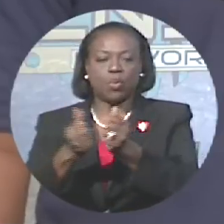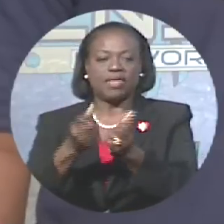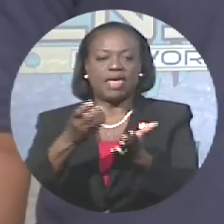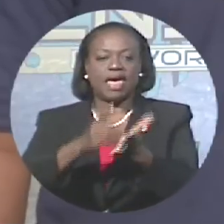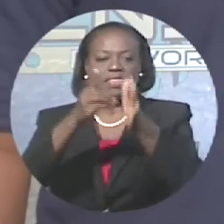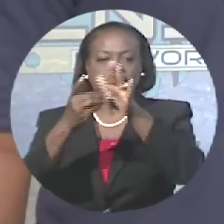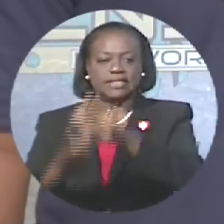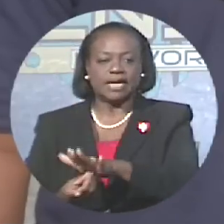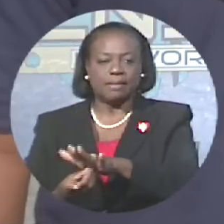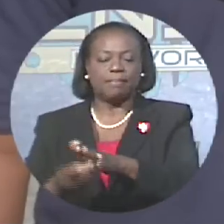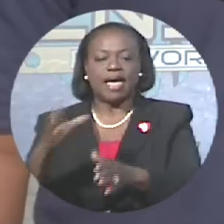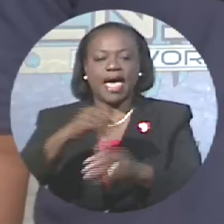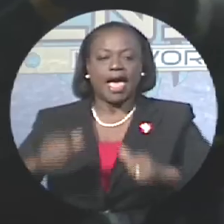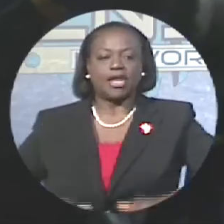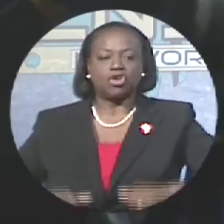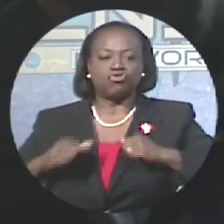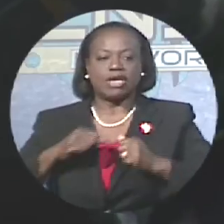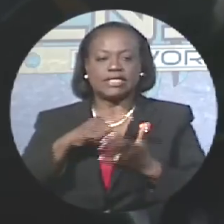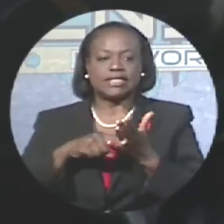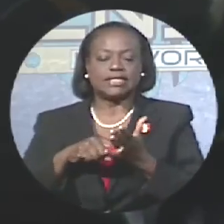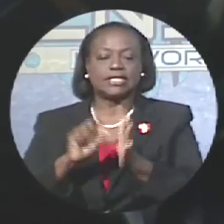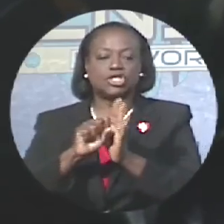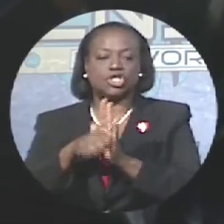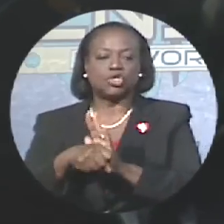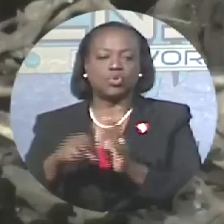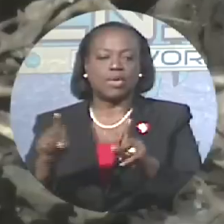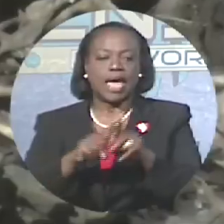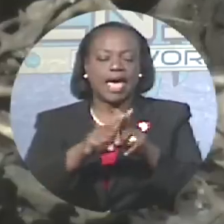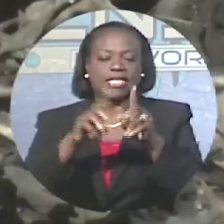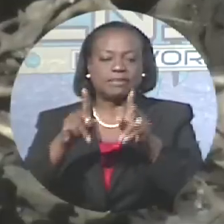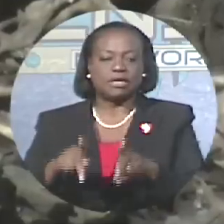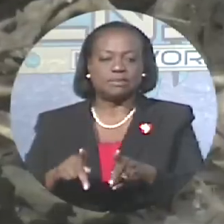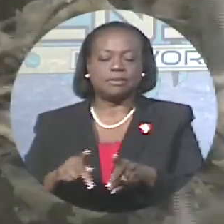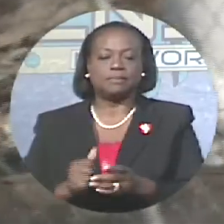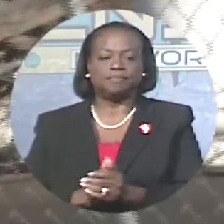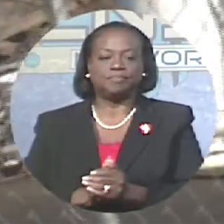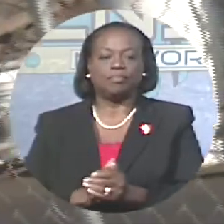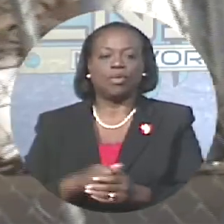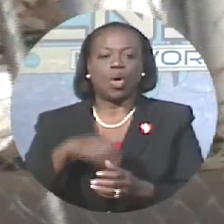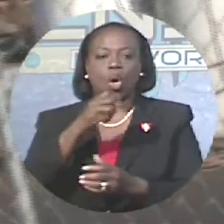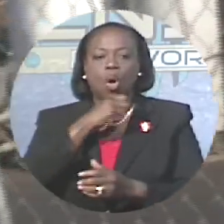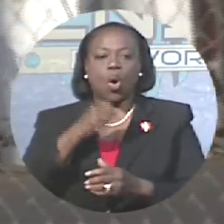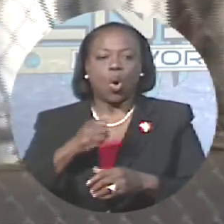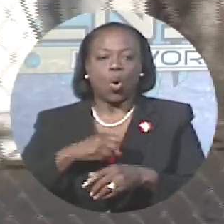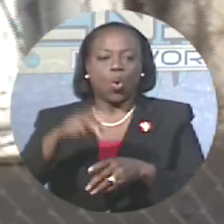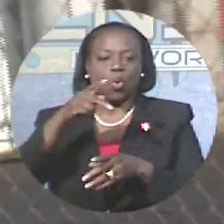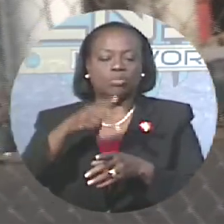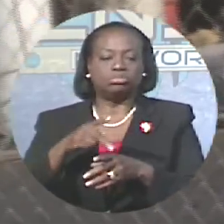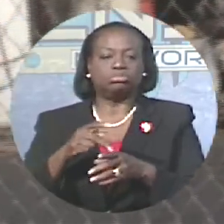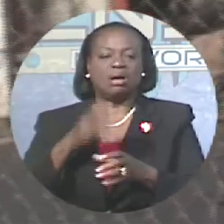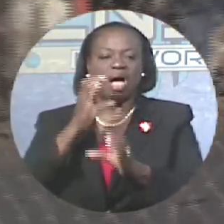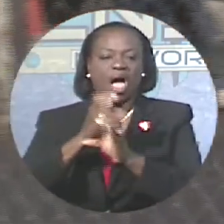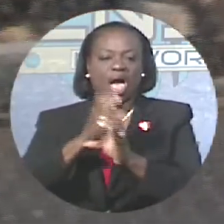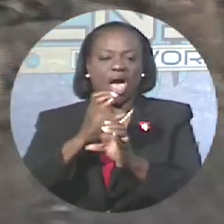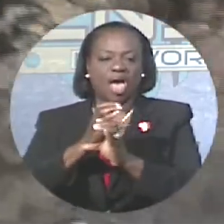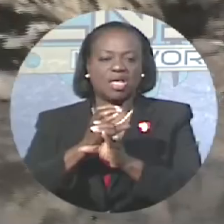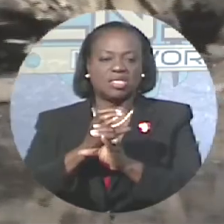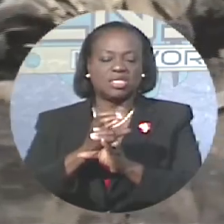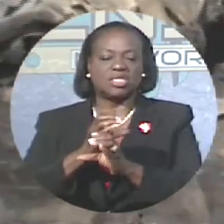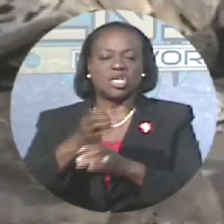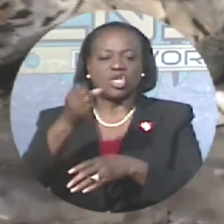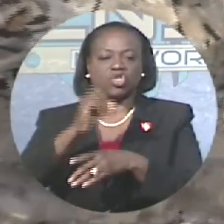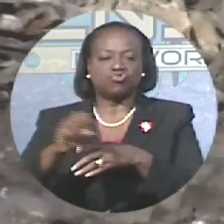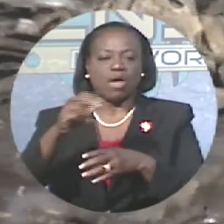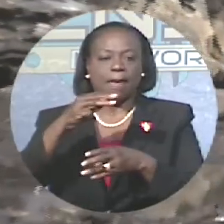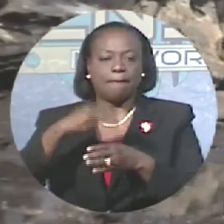address this as soon as possible. Old vehicles, scrap metals, and propane tanks littered a site. So in addition to the